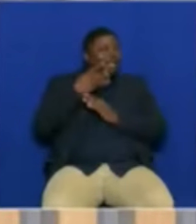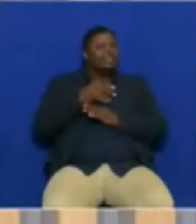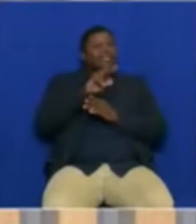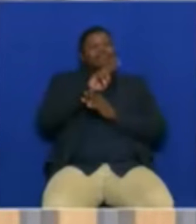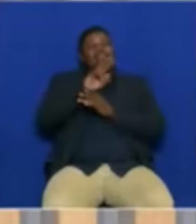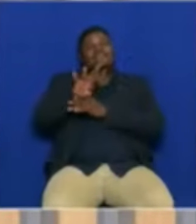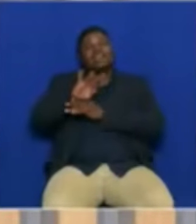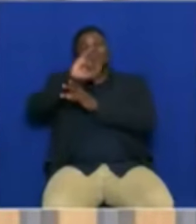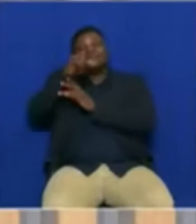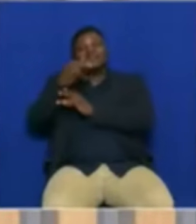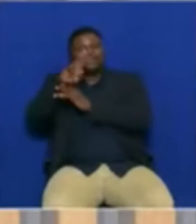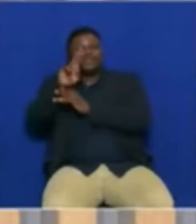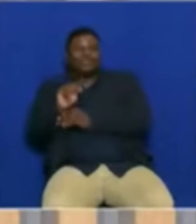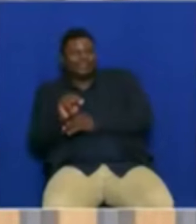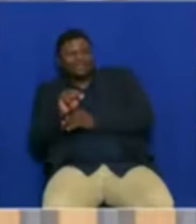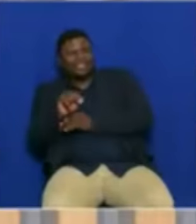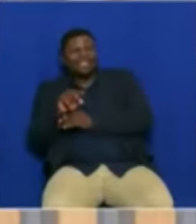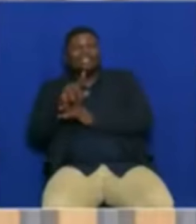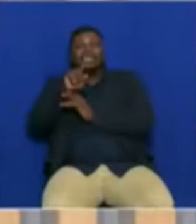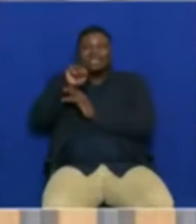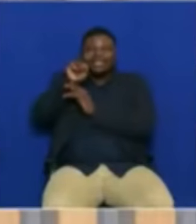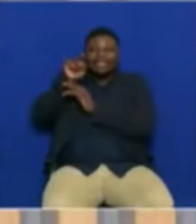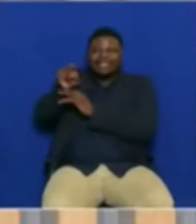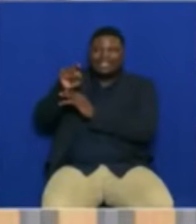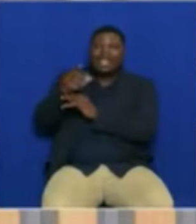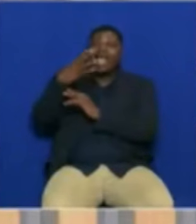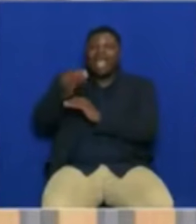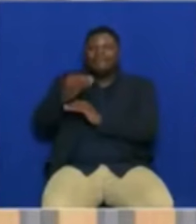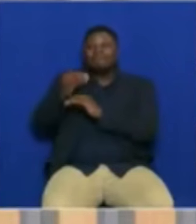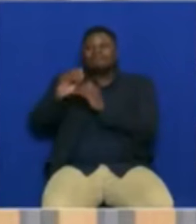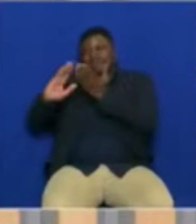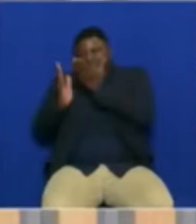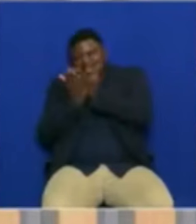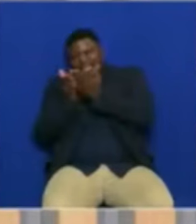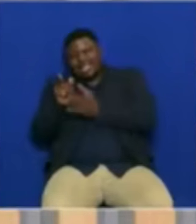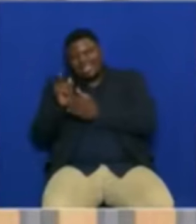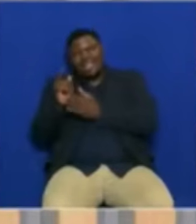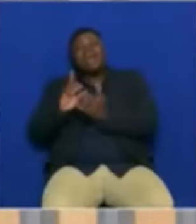a draft charge sheet. And what the Director